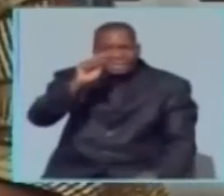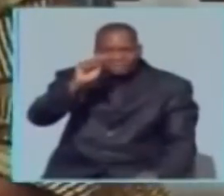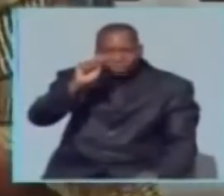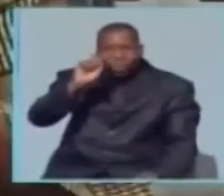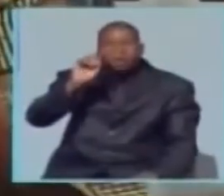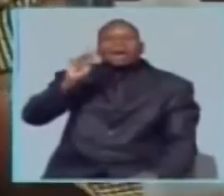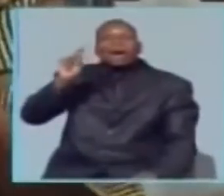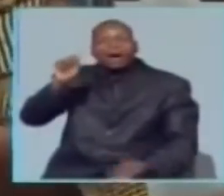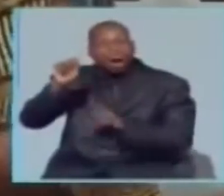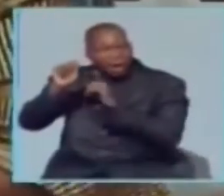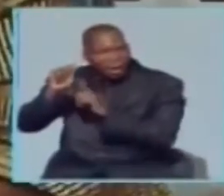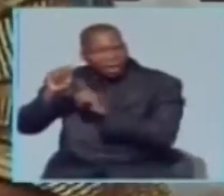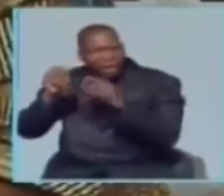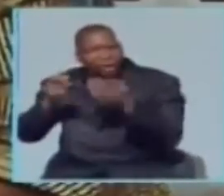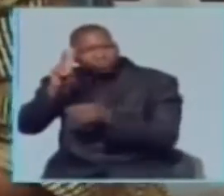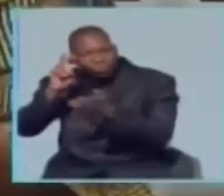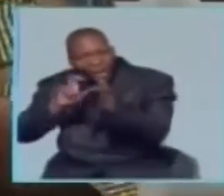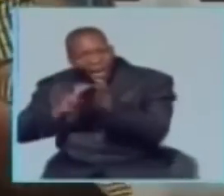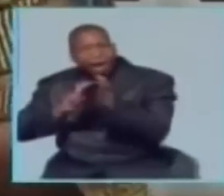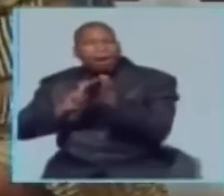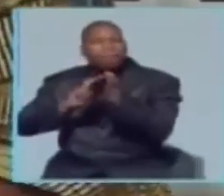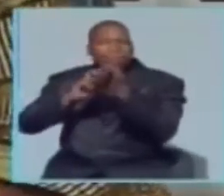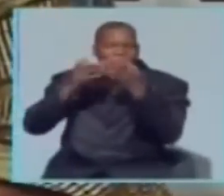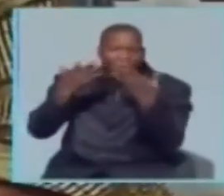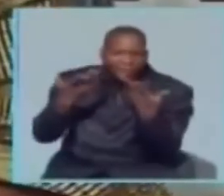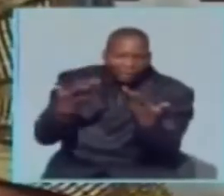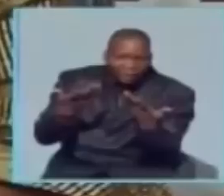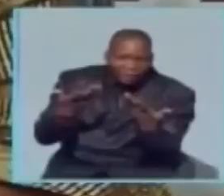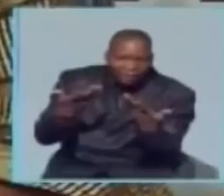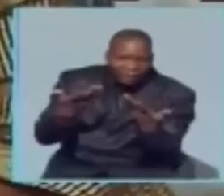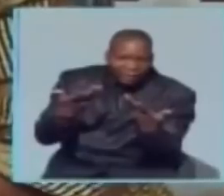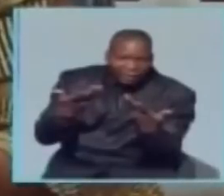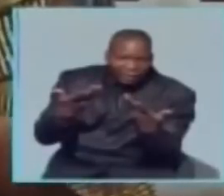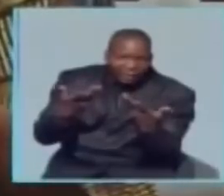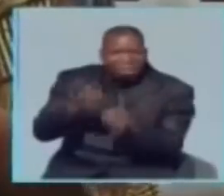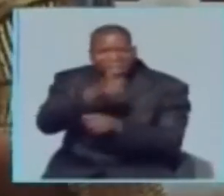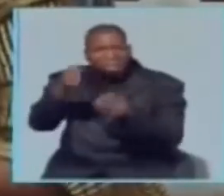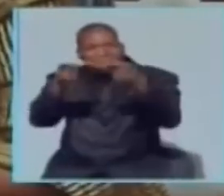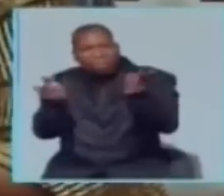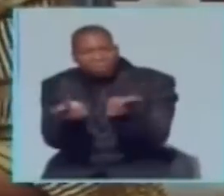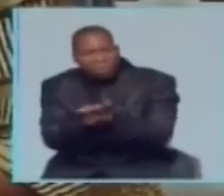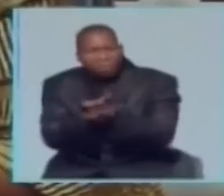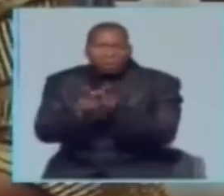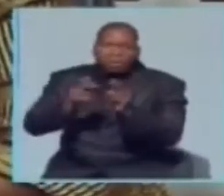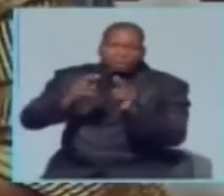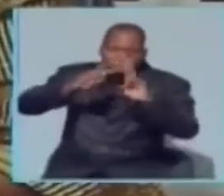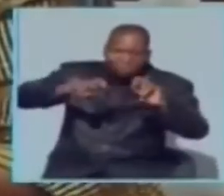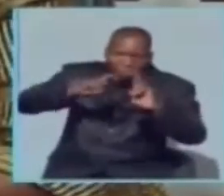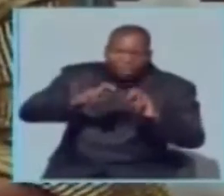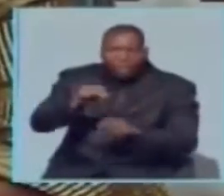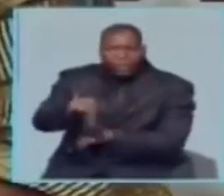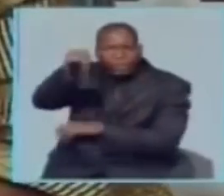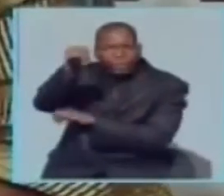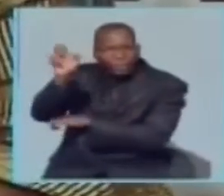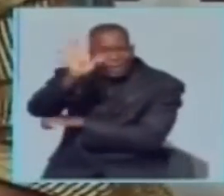2,000, with the exploration at the Devil's Gorge, with exploration in the northern part